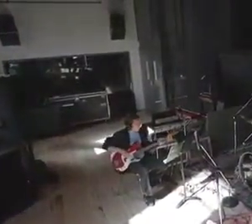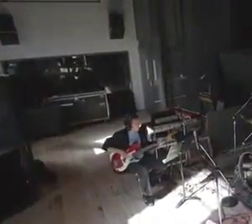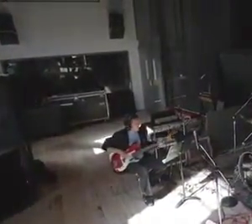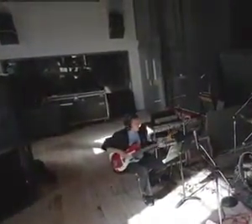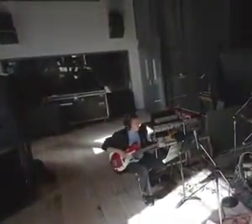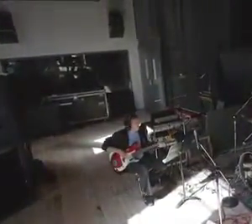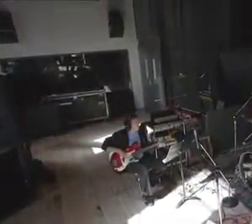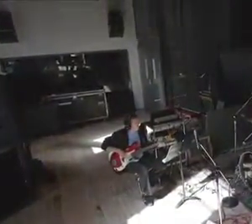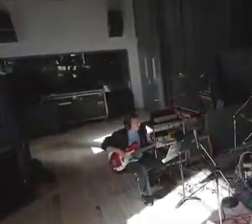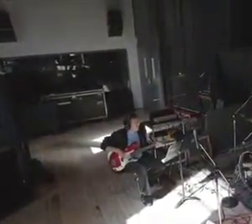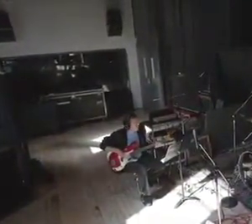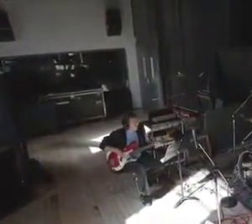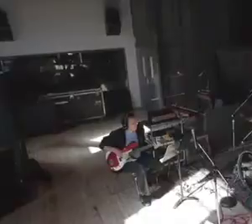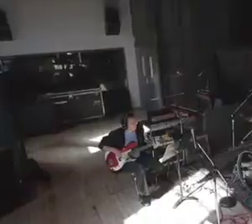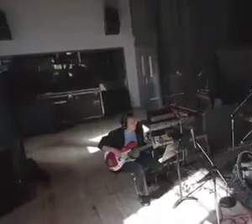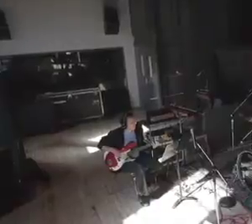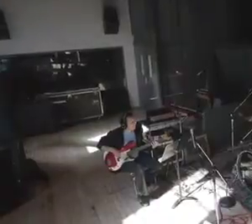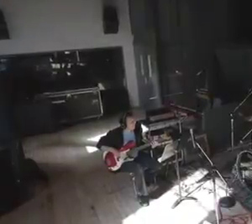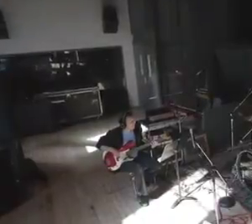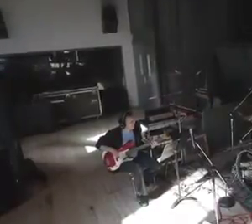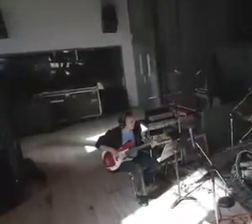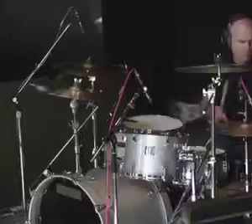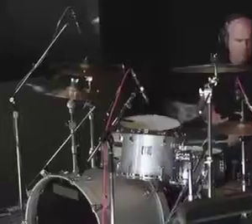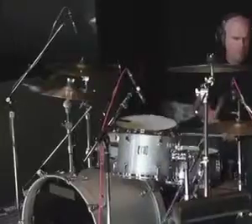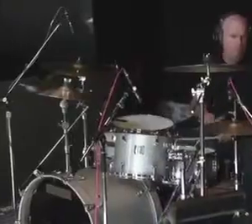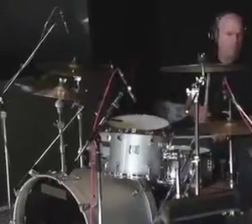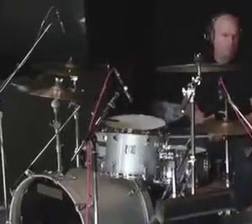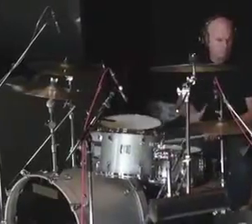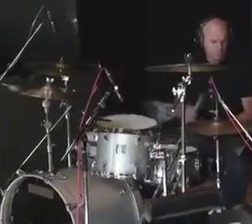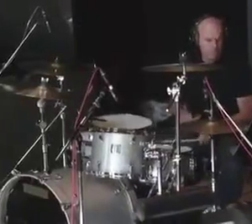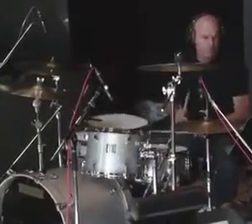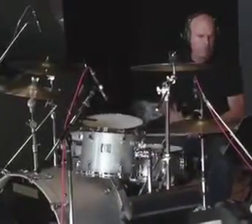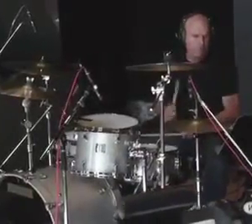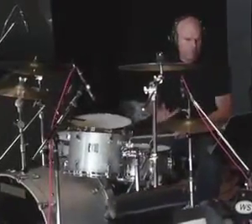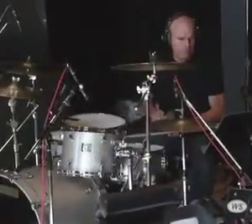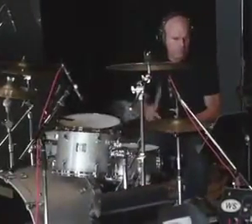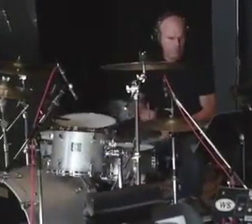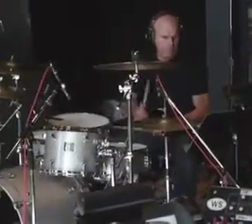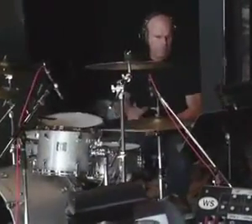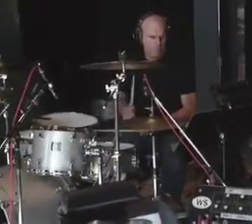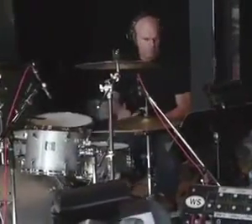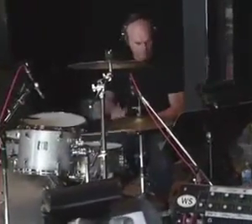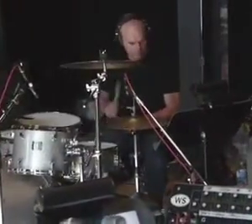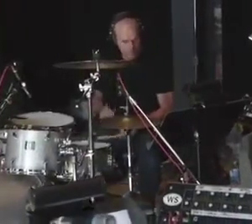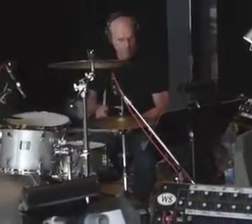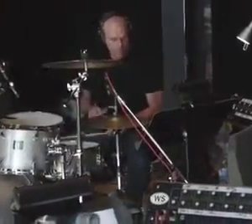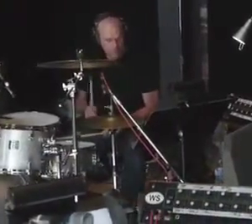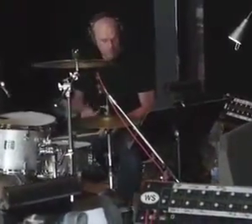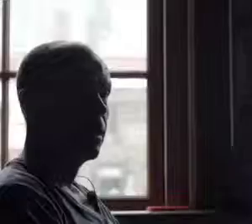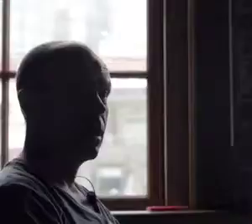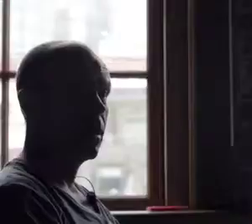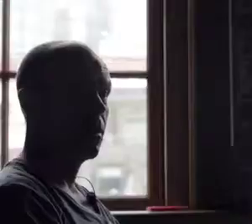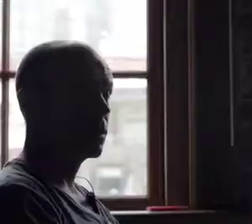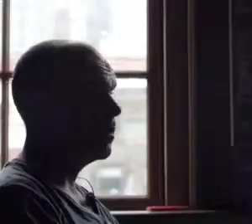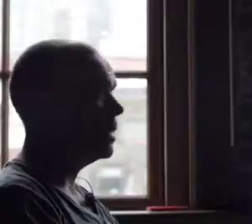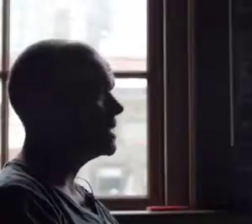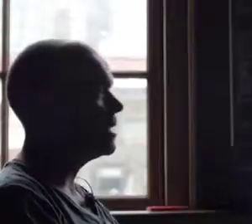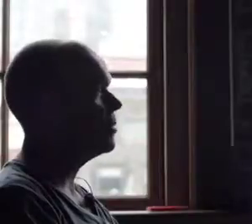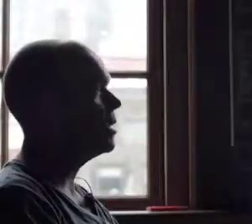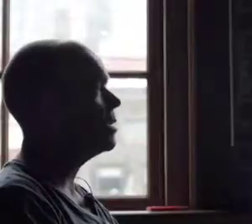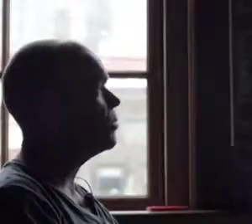the music because everything in your environment is just right. This building is a heritage building. It's one of the oldest buildings in Vancouver. Once